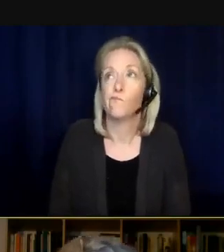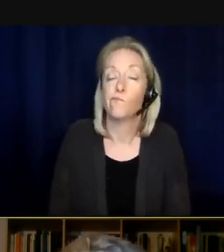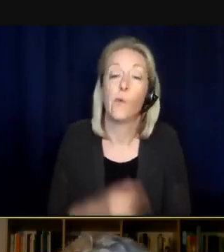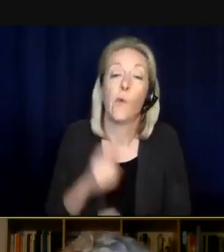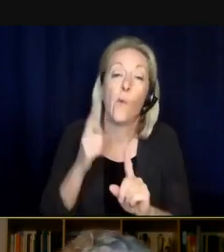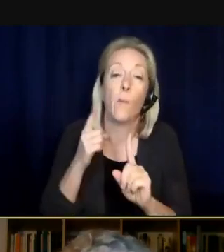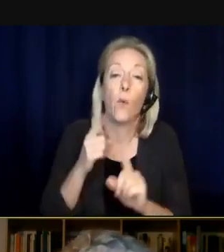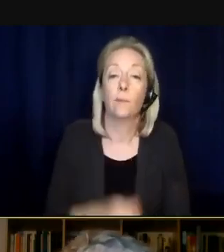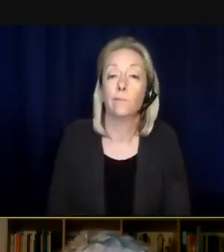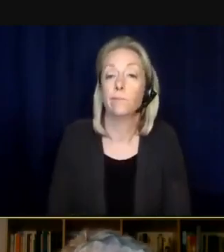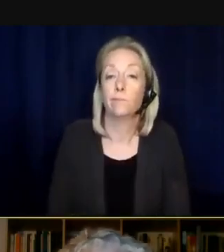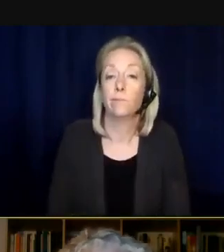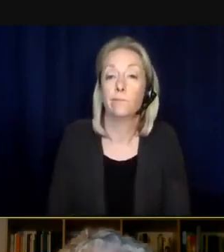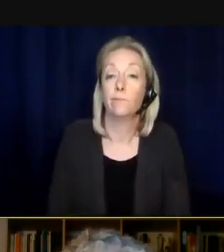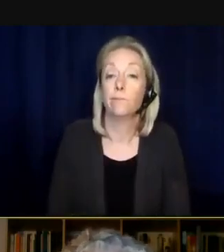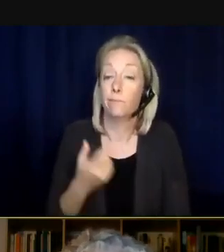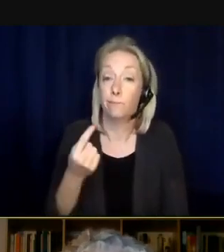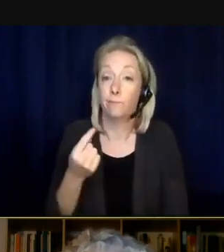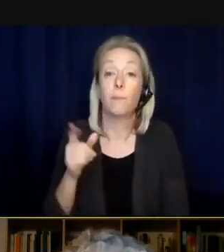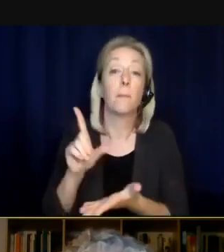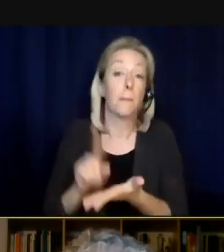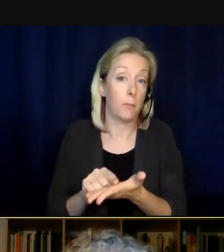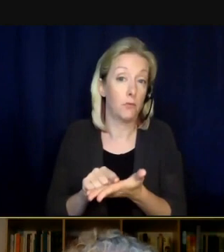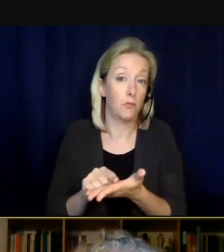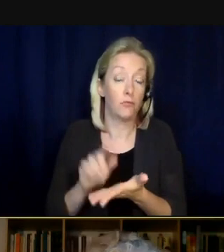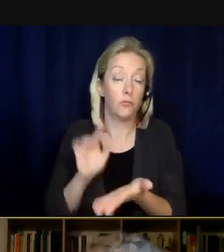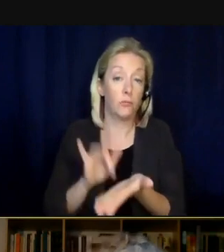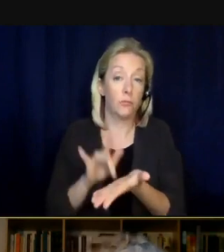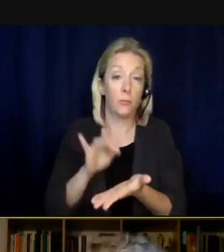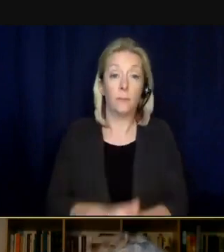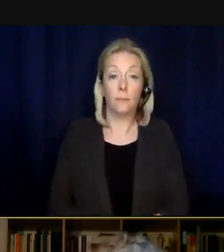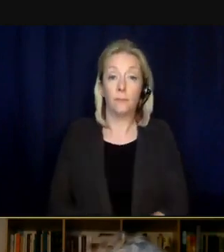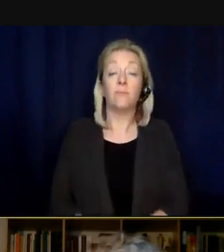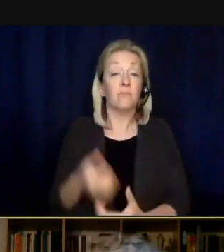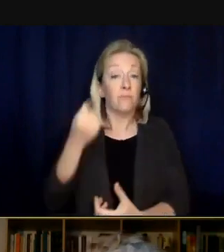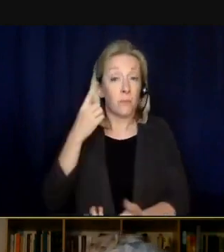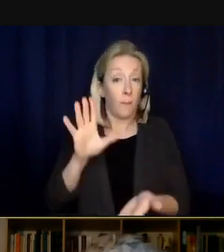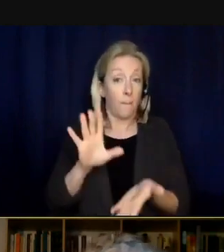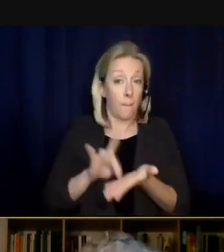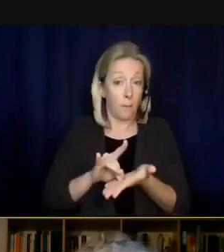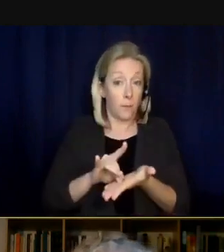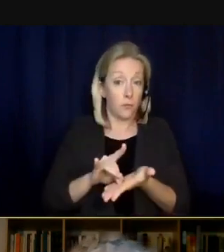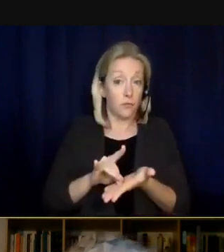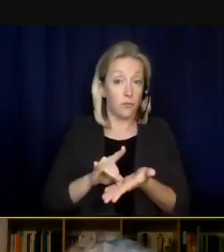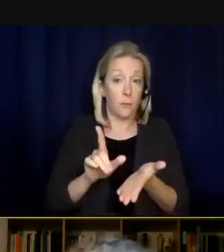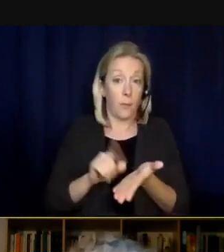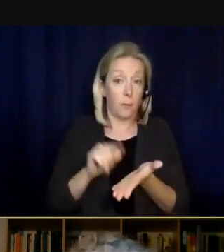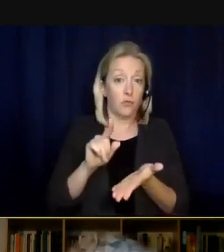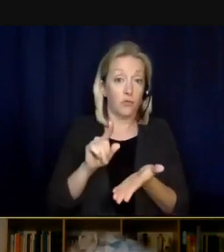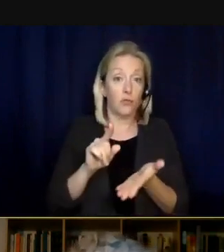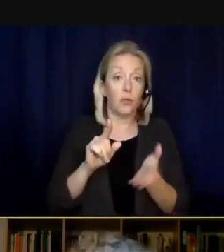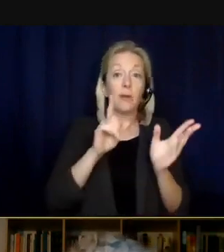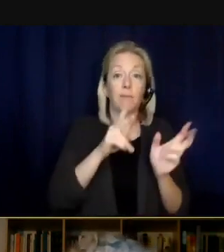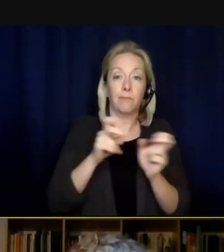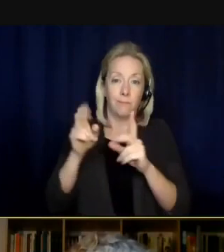1 point. We're going to publish the question. Now, once it's published, it goes into that